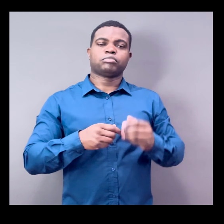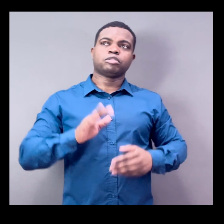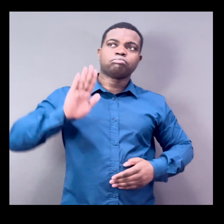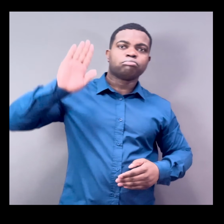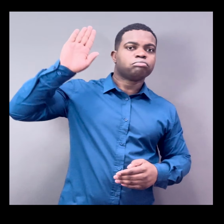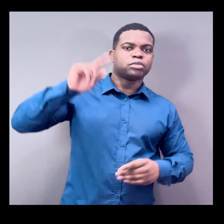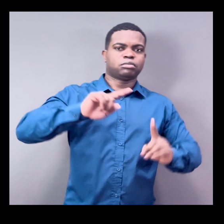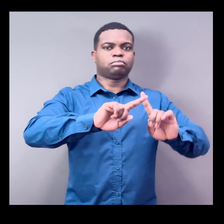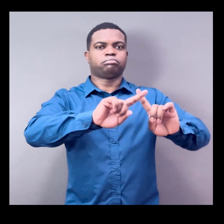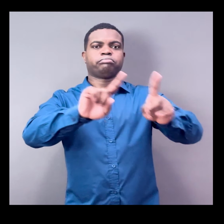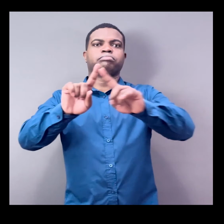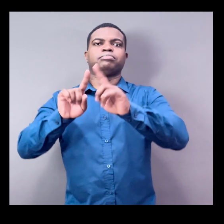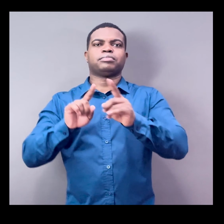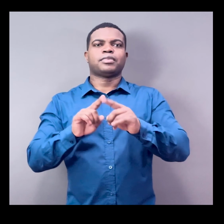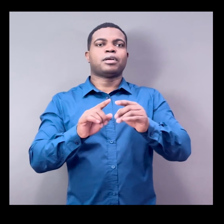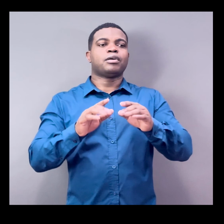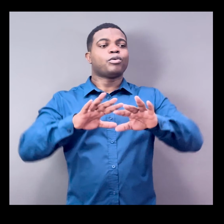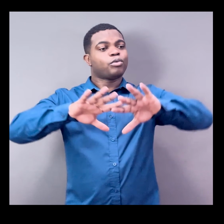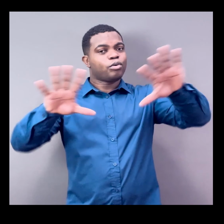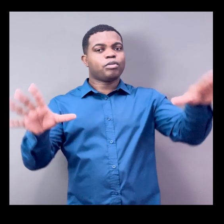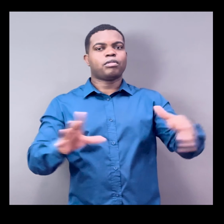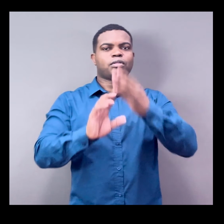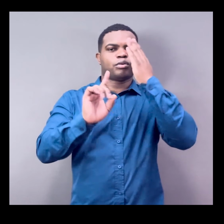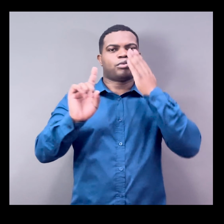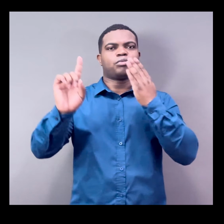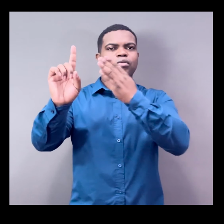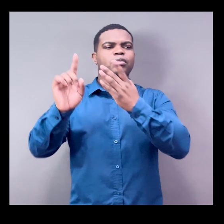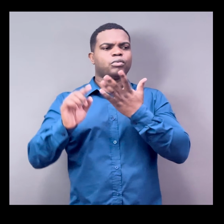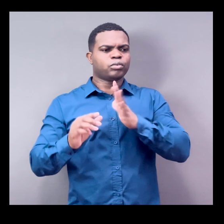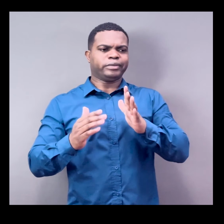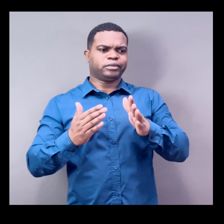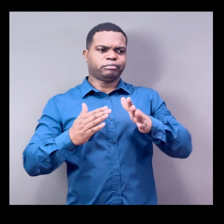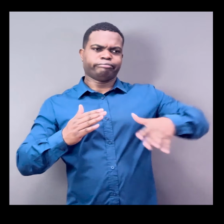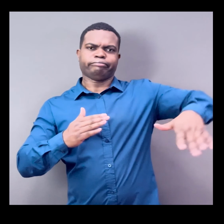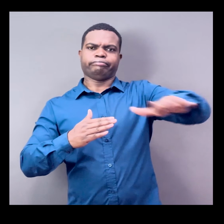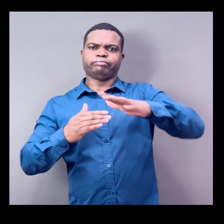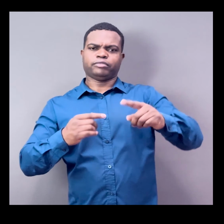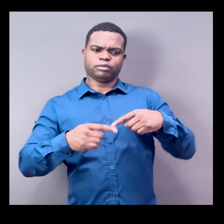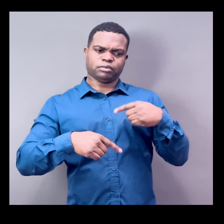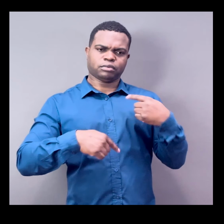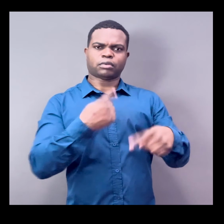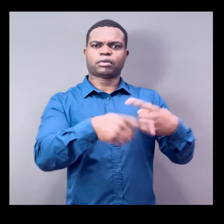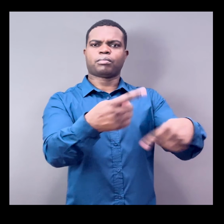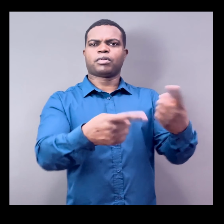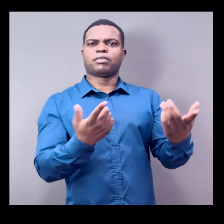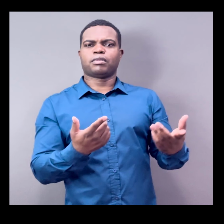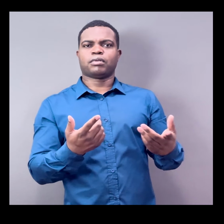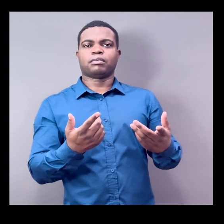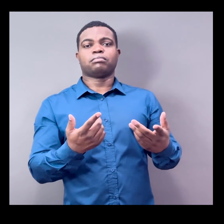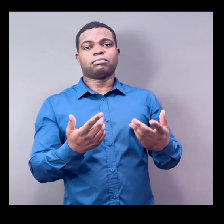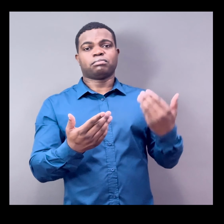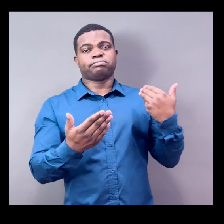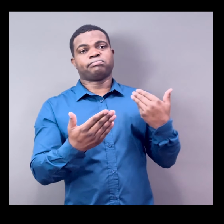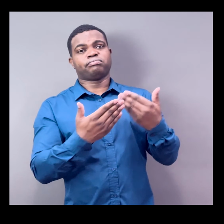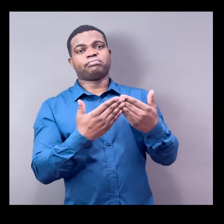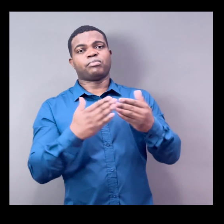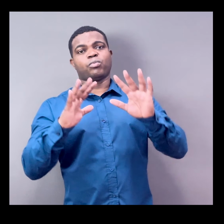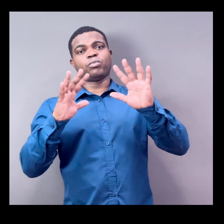involved because the end goal is sustainability. The world